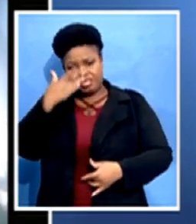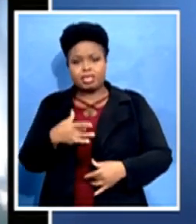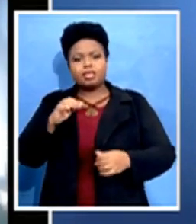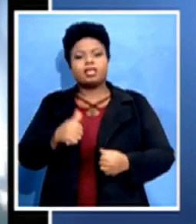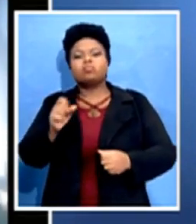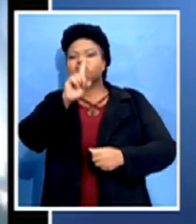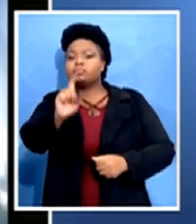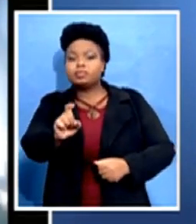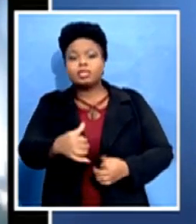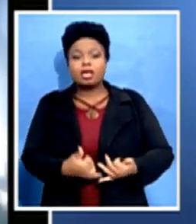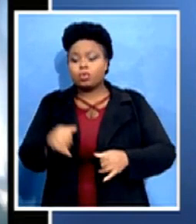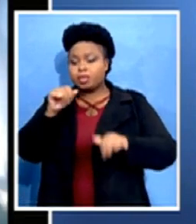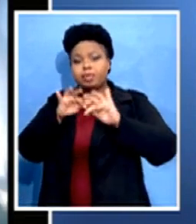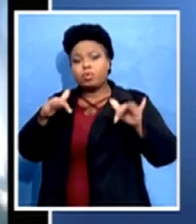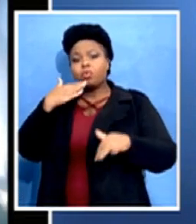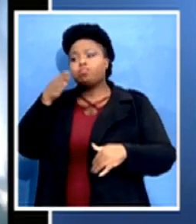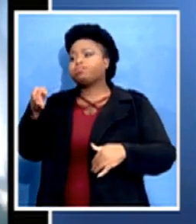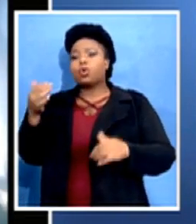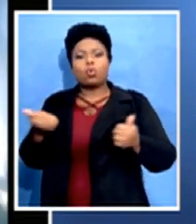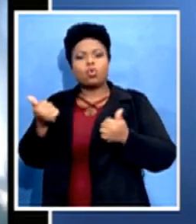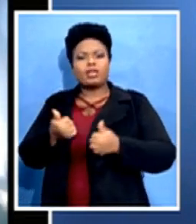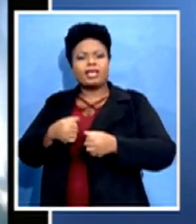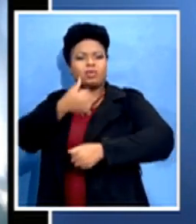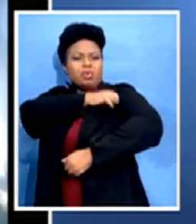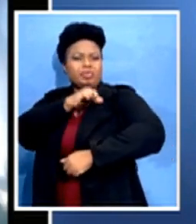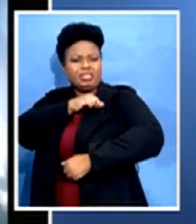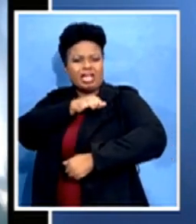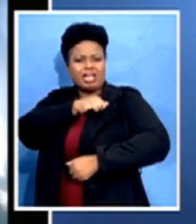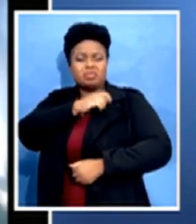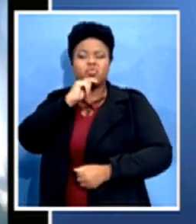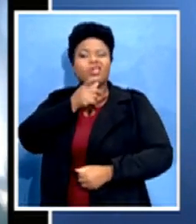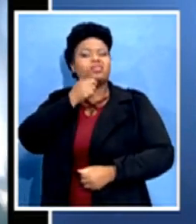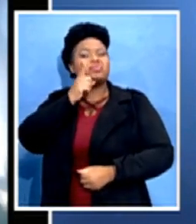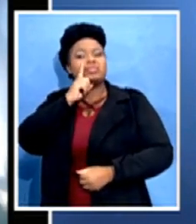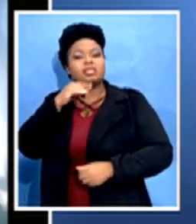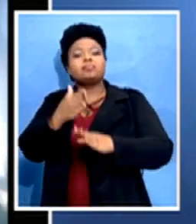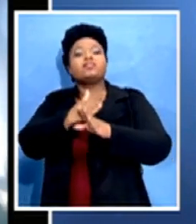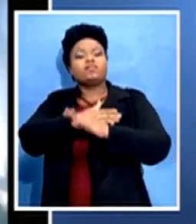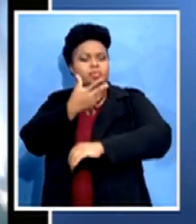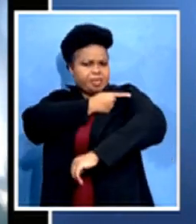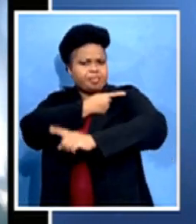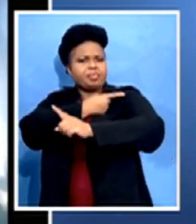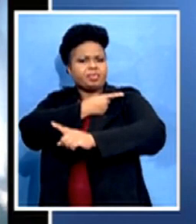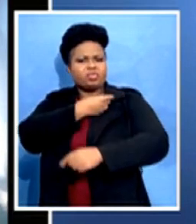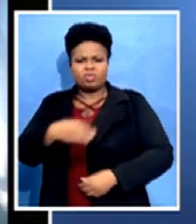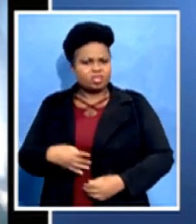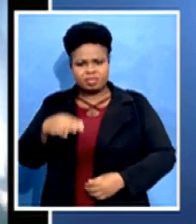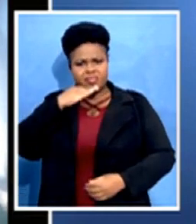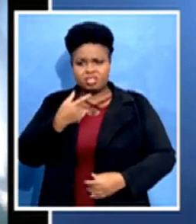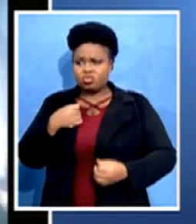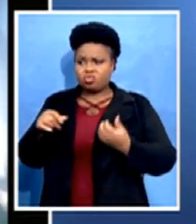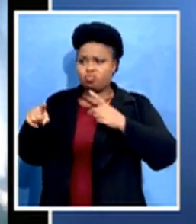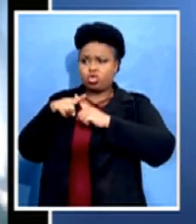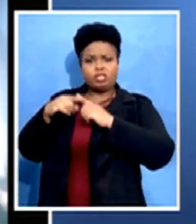to discover, to test if before you get the vaccine, are you not positive already? But we are